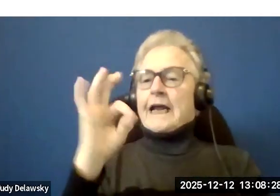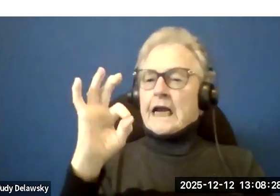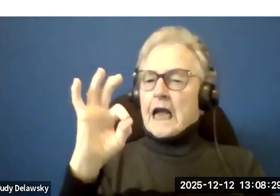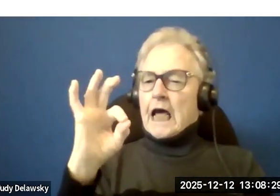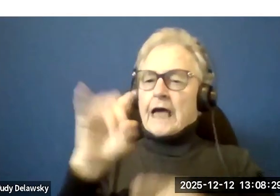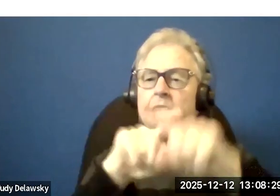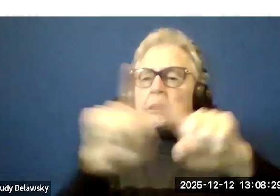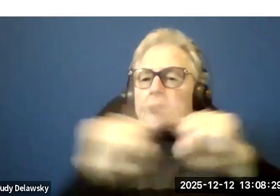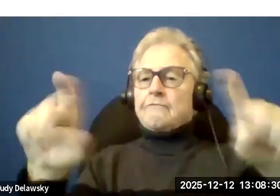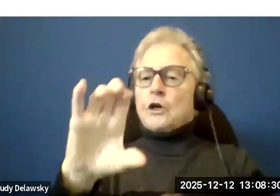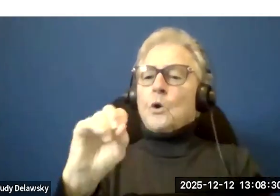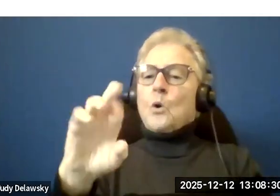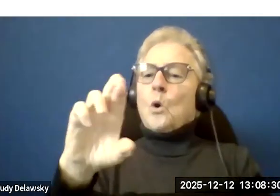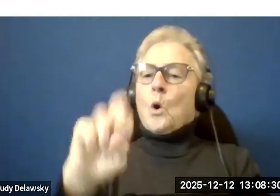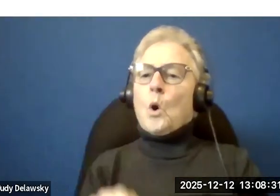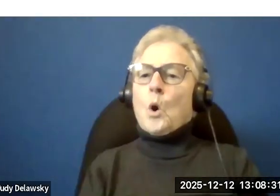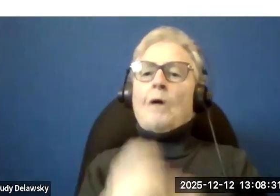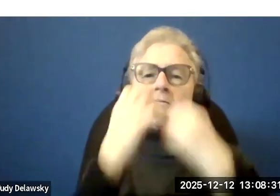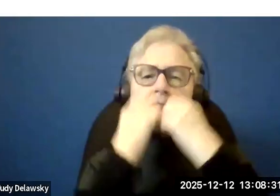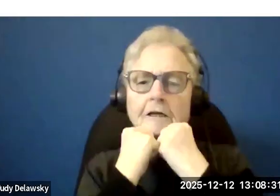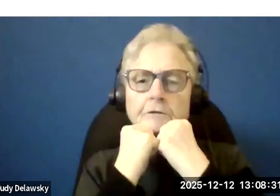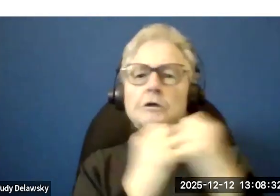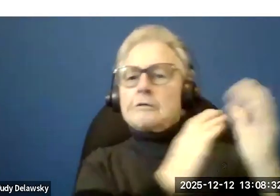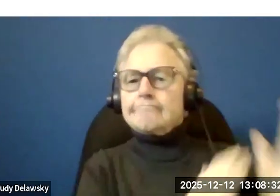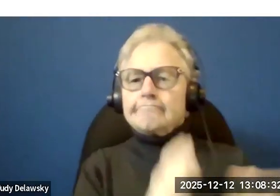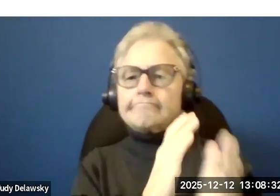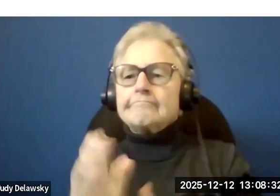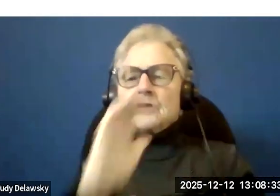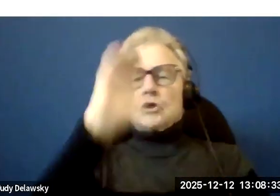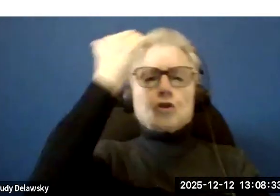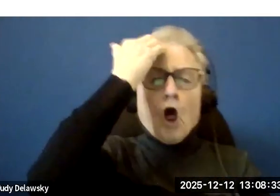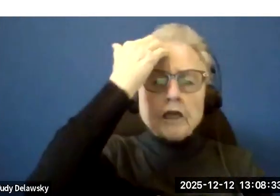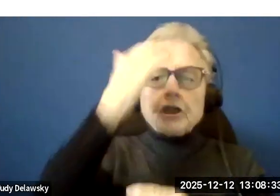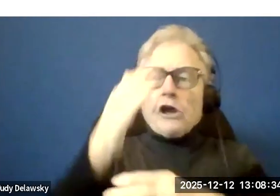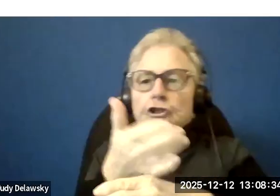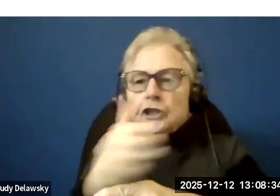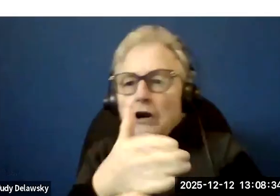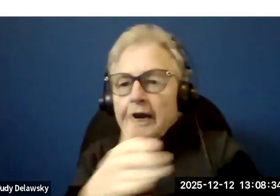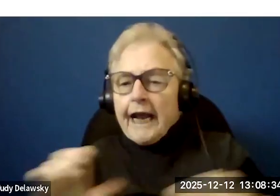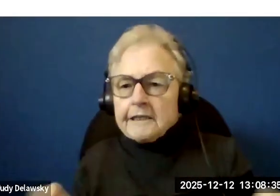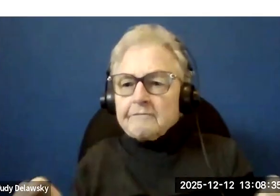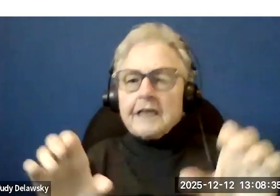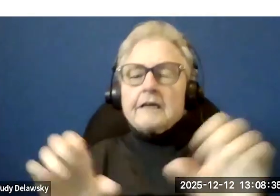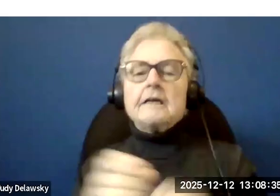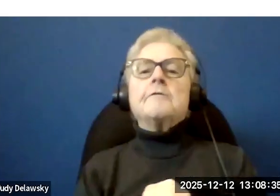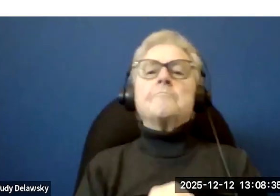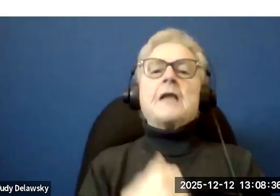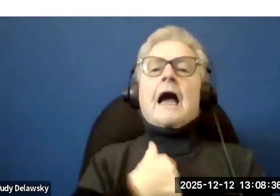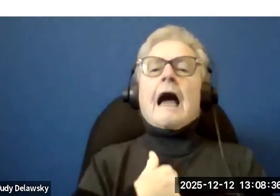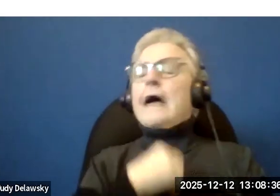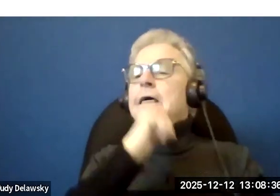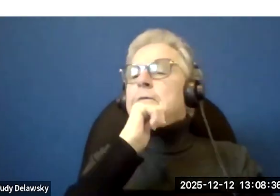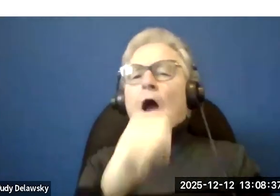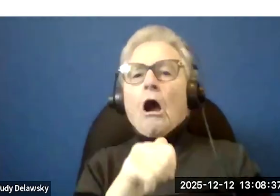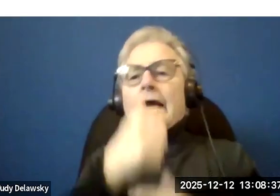every stage of this project, from project planning to our knowledge sharing activities. I'm not going to go into the specific of